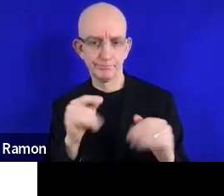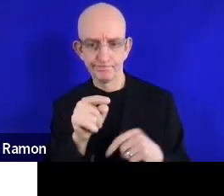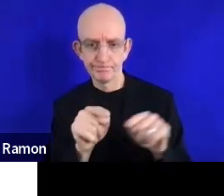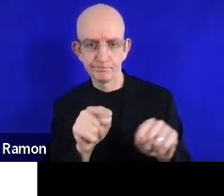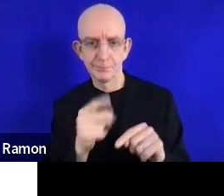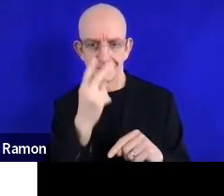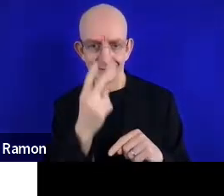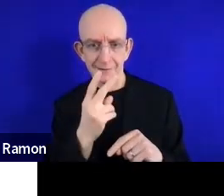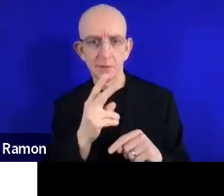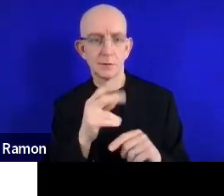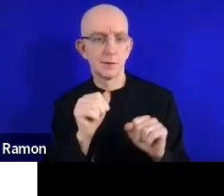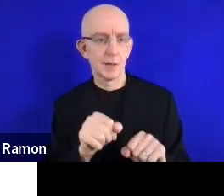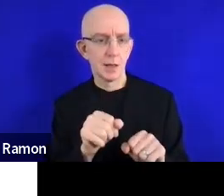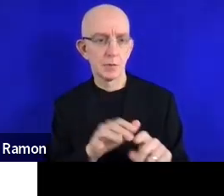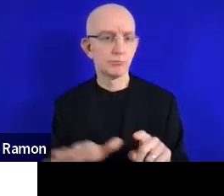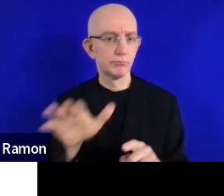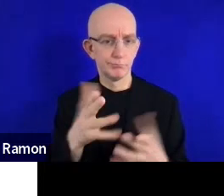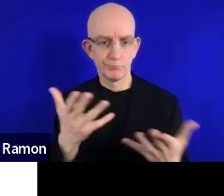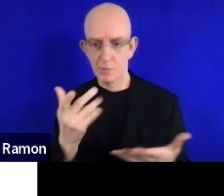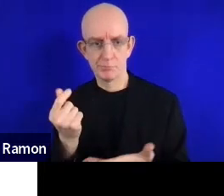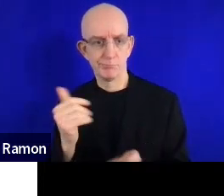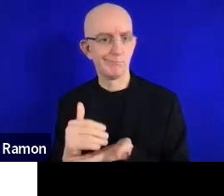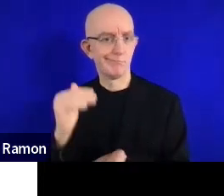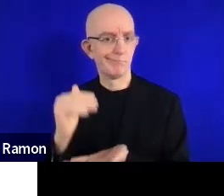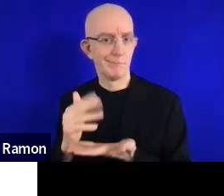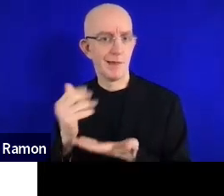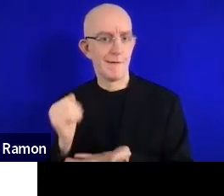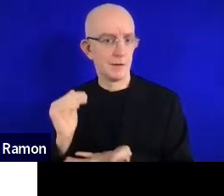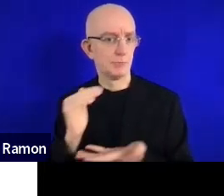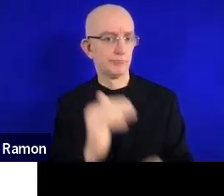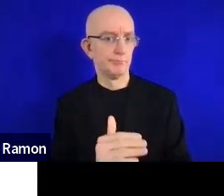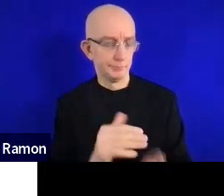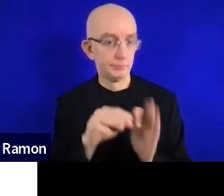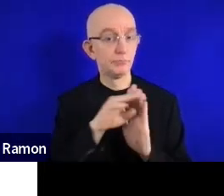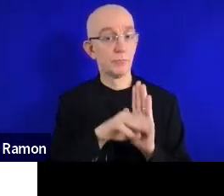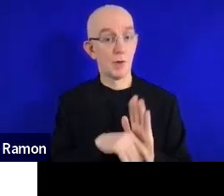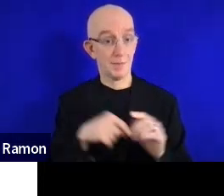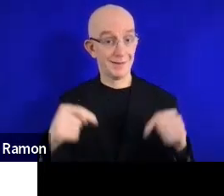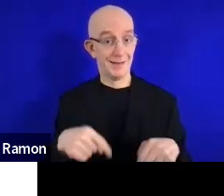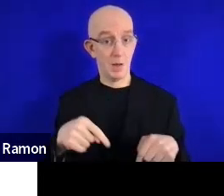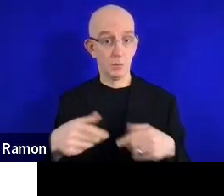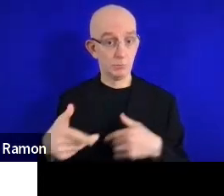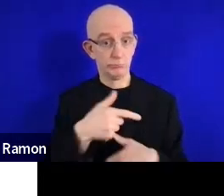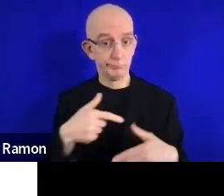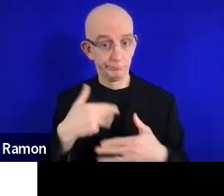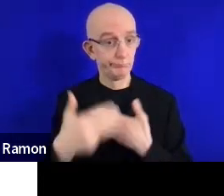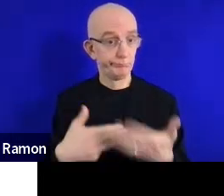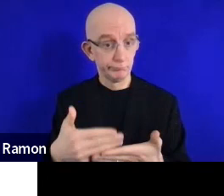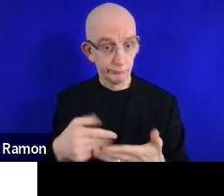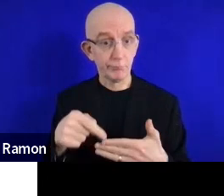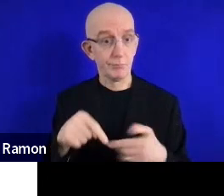persons, and studies have shown that 75% of these older persons have some form